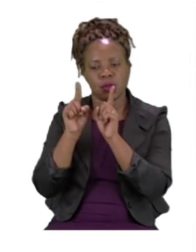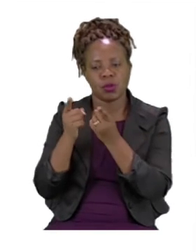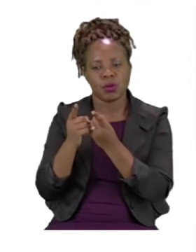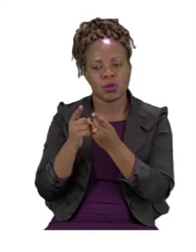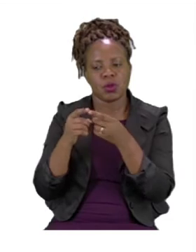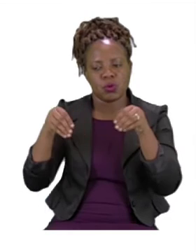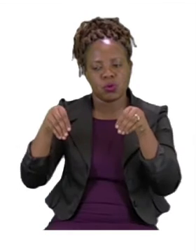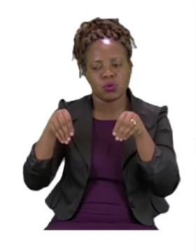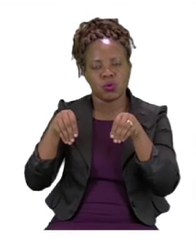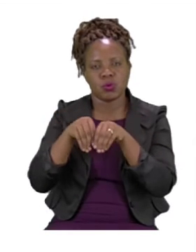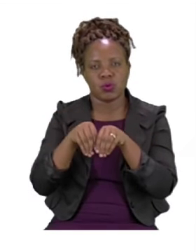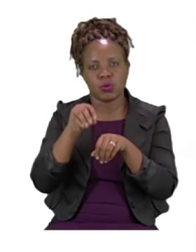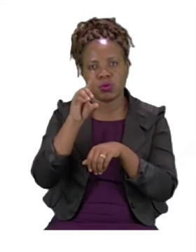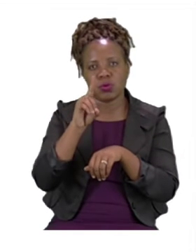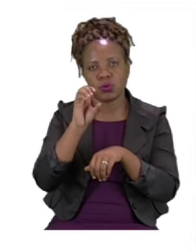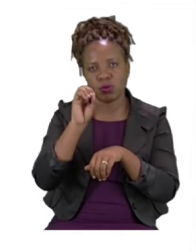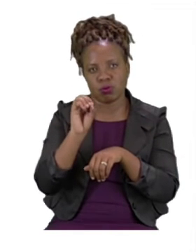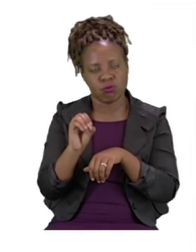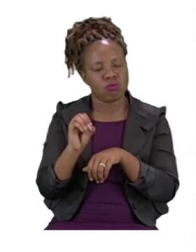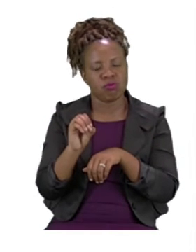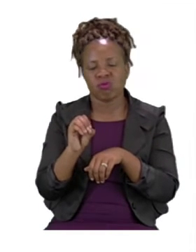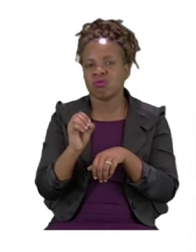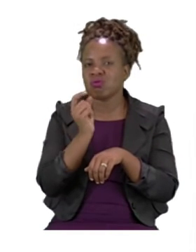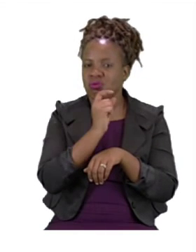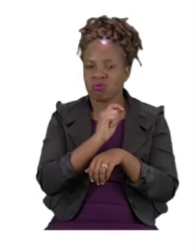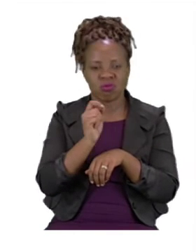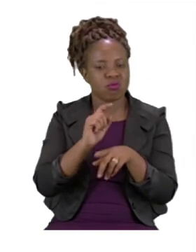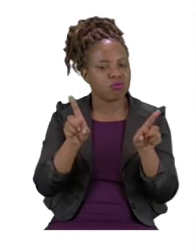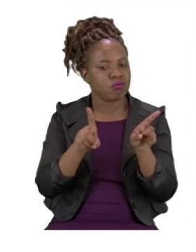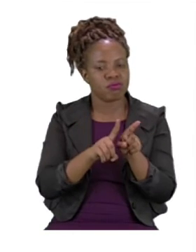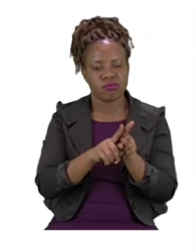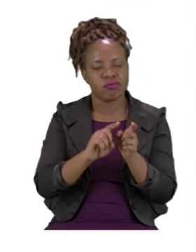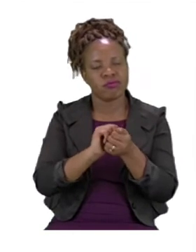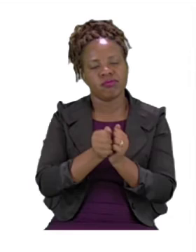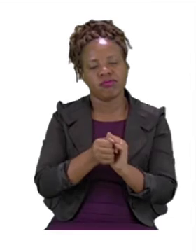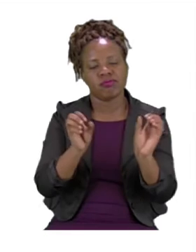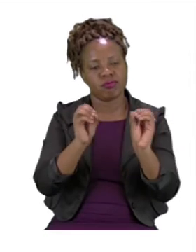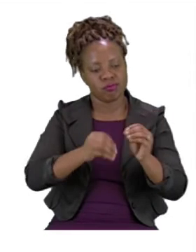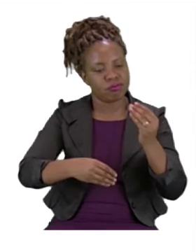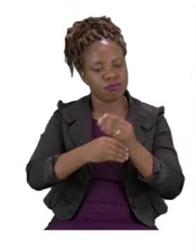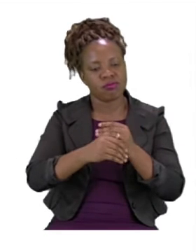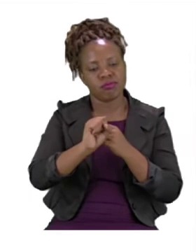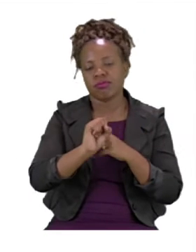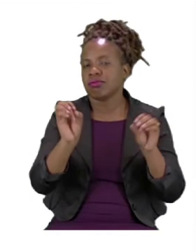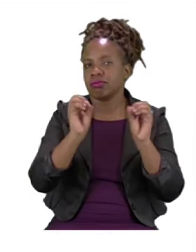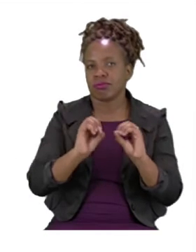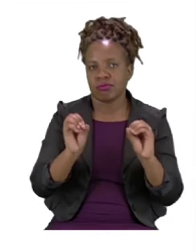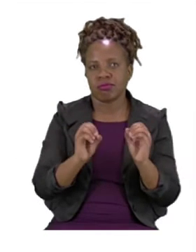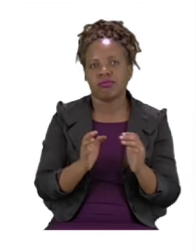see stays do. So we say, we